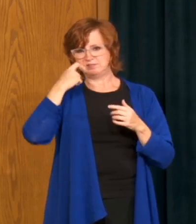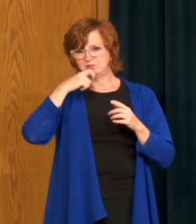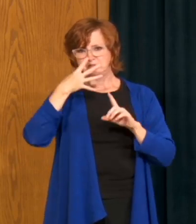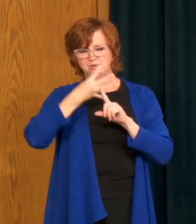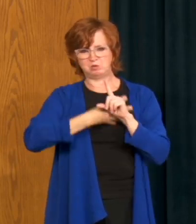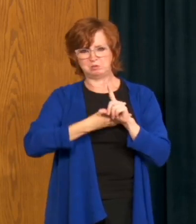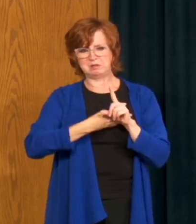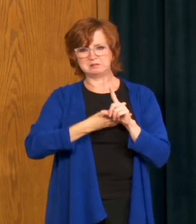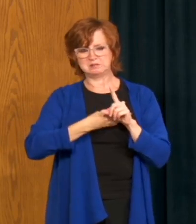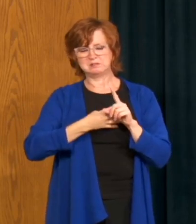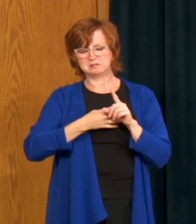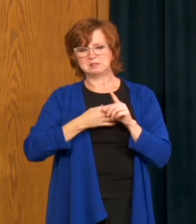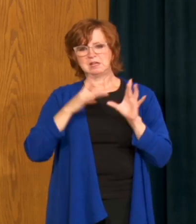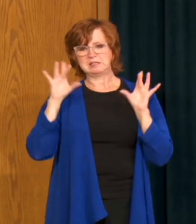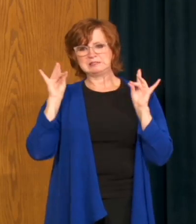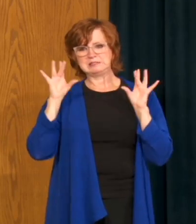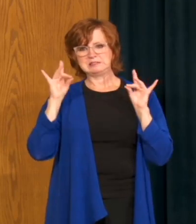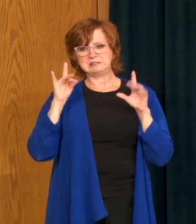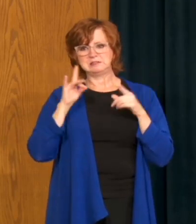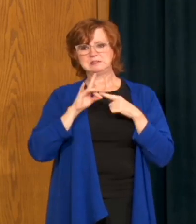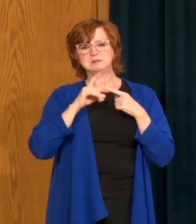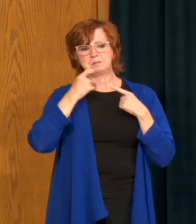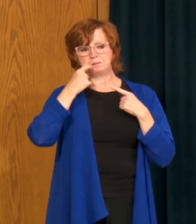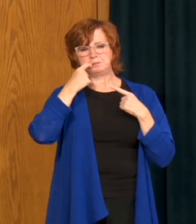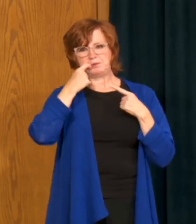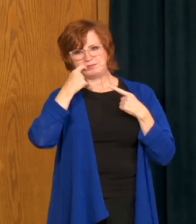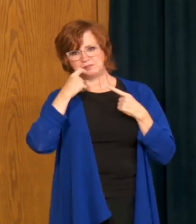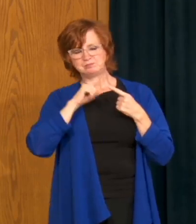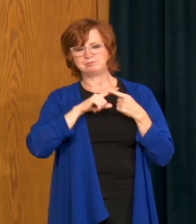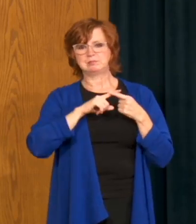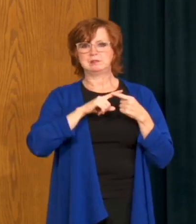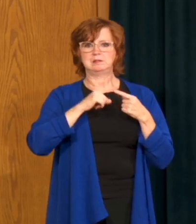use disorders became more challenging when there was some